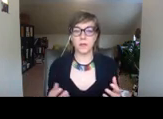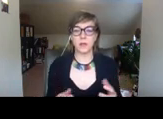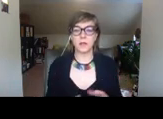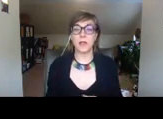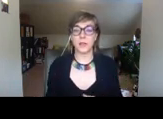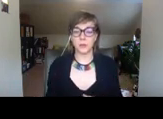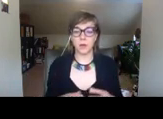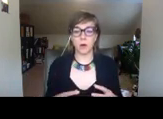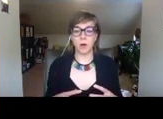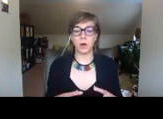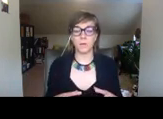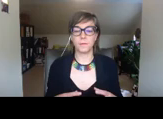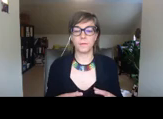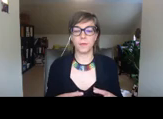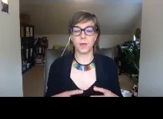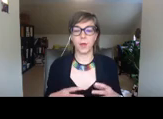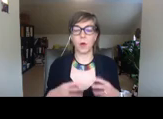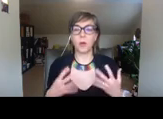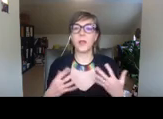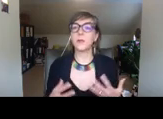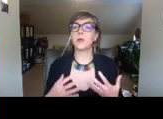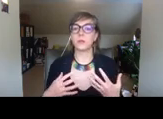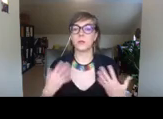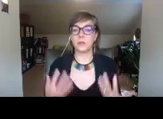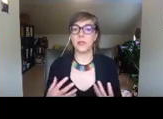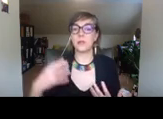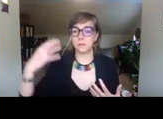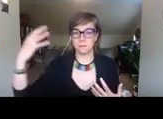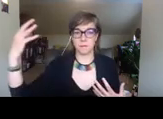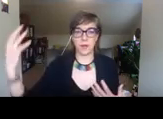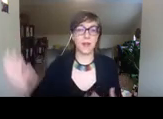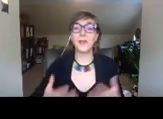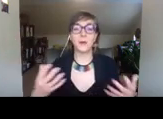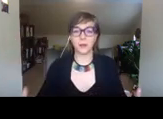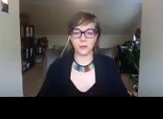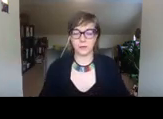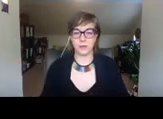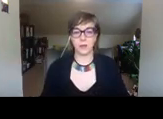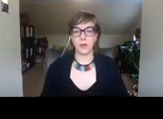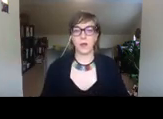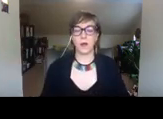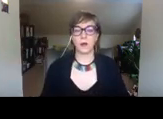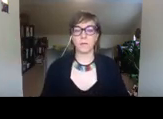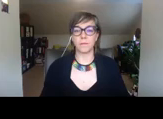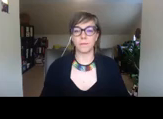us together. We are all able to see anyone else